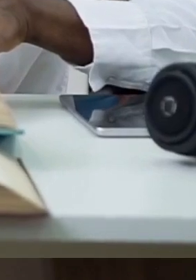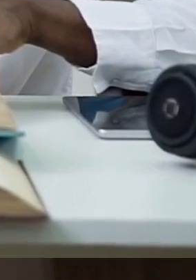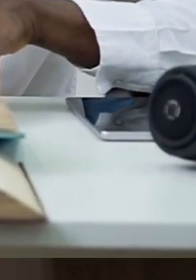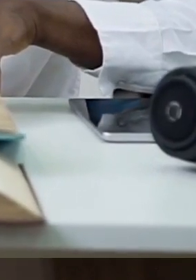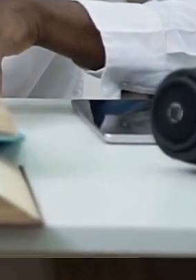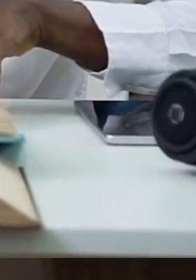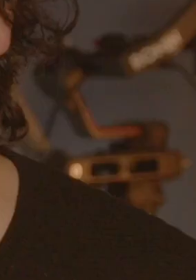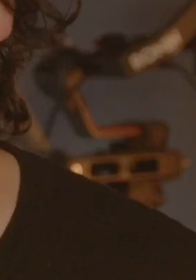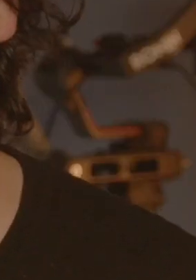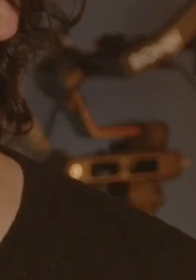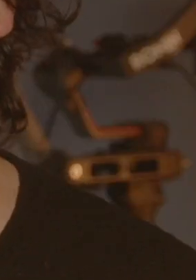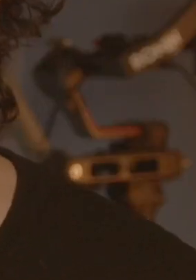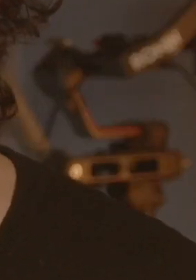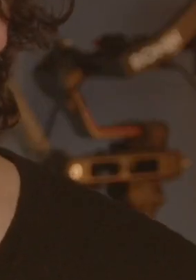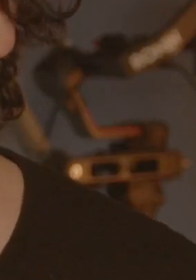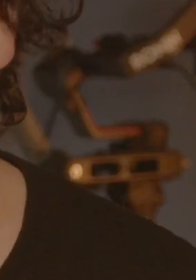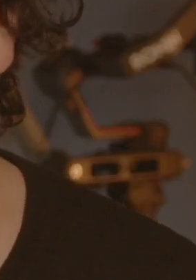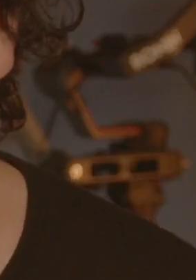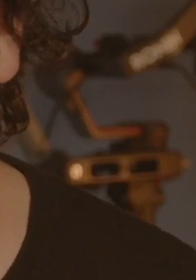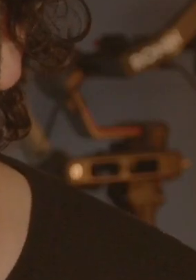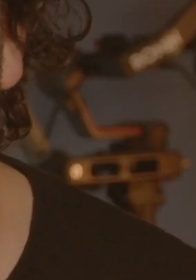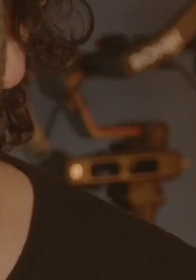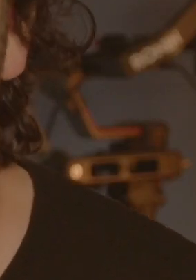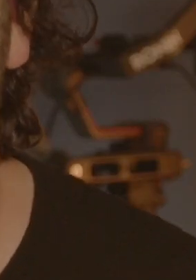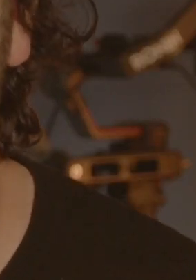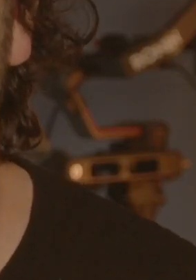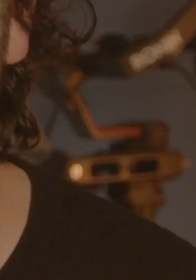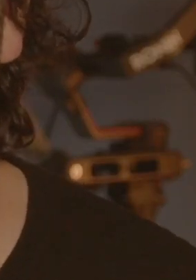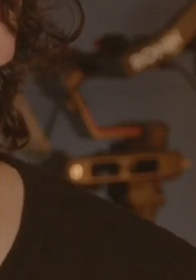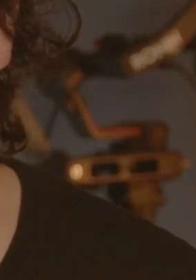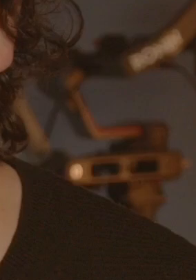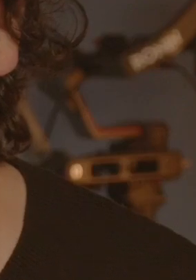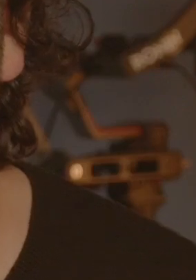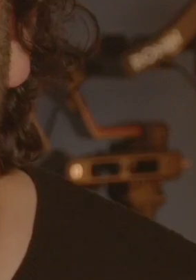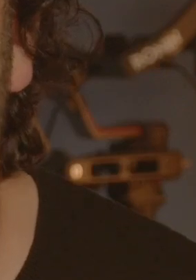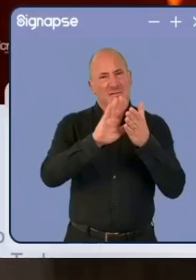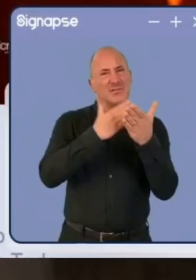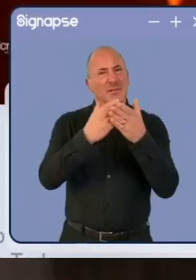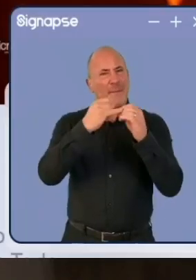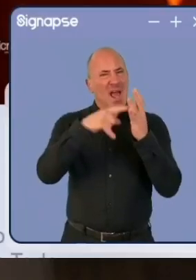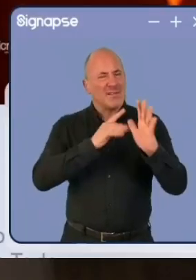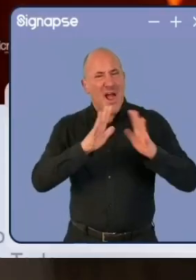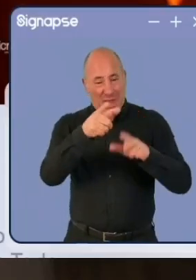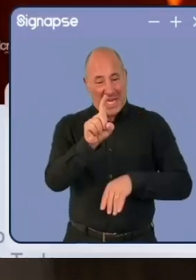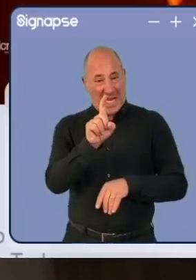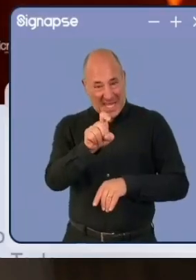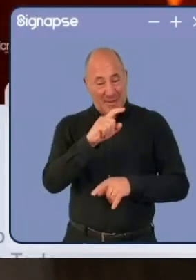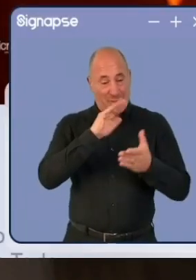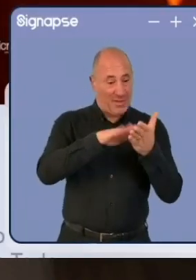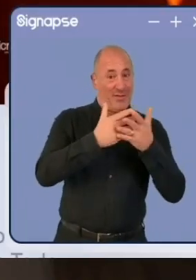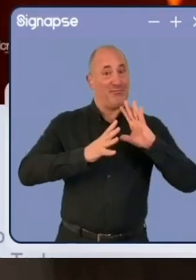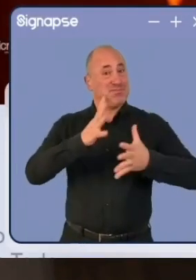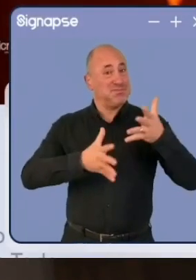first form of communication. This team of deaf and hearing entrepreneurs built an AI that created hyper-realistic digital